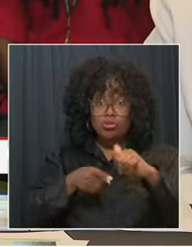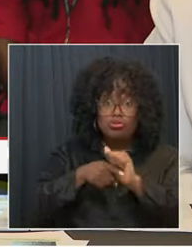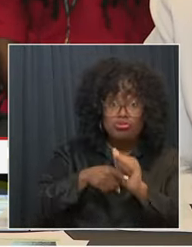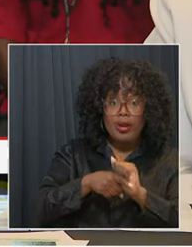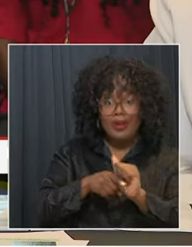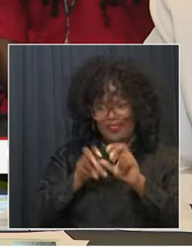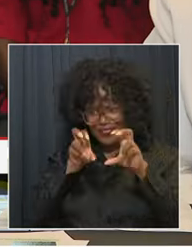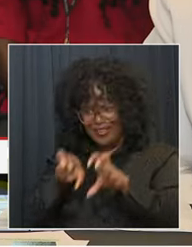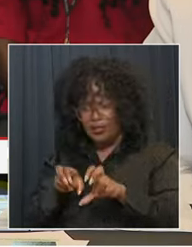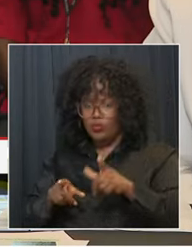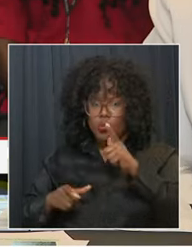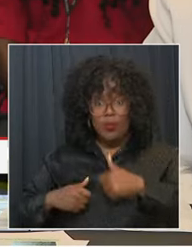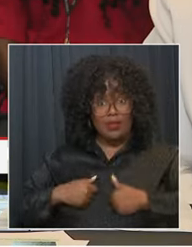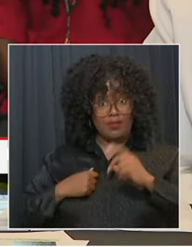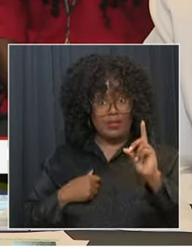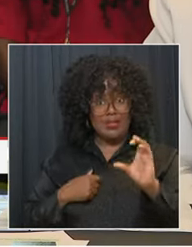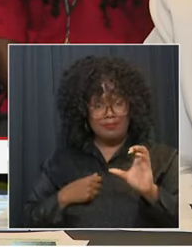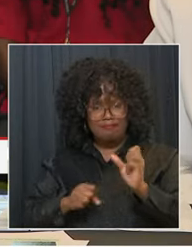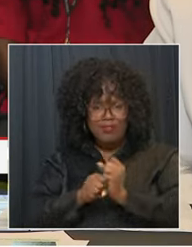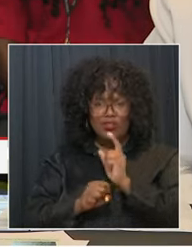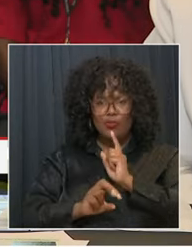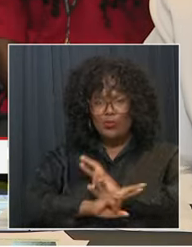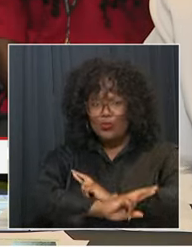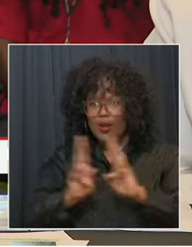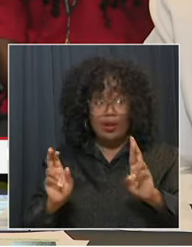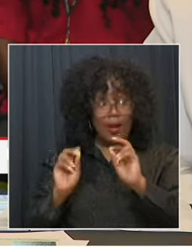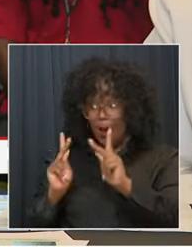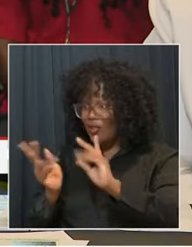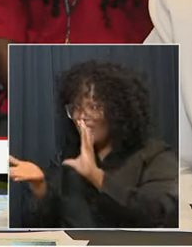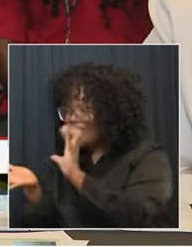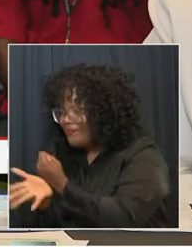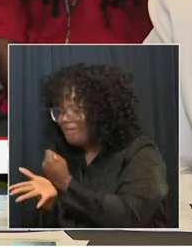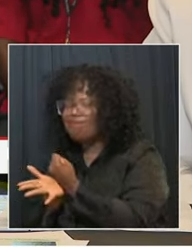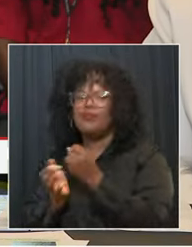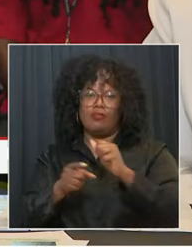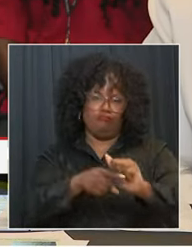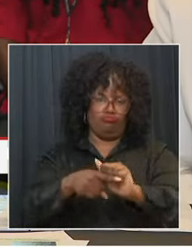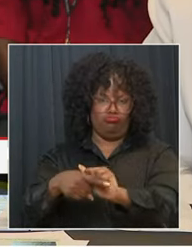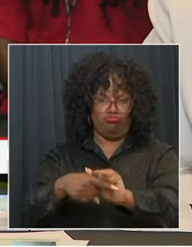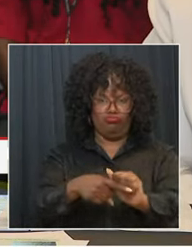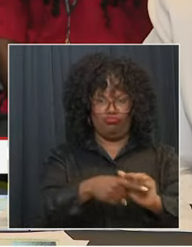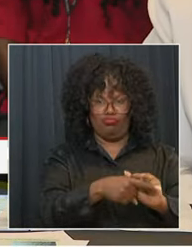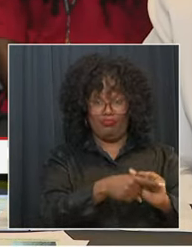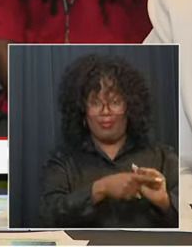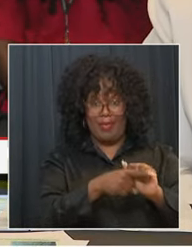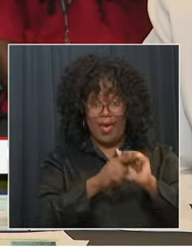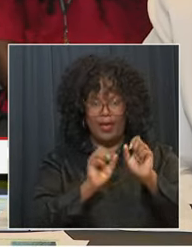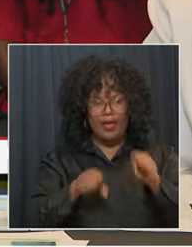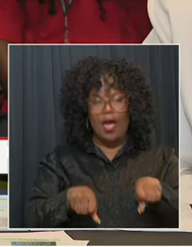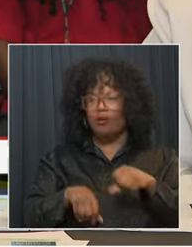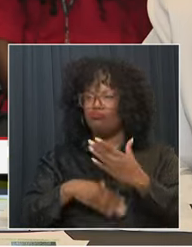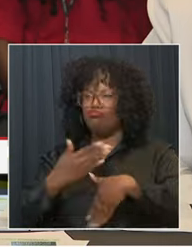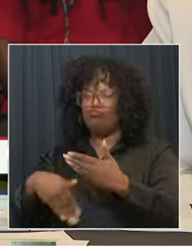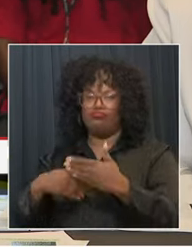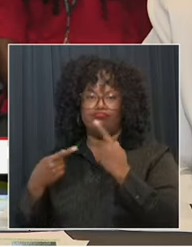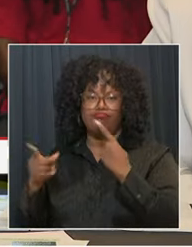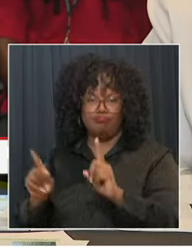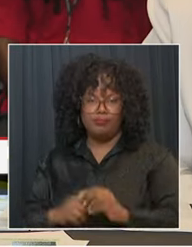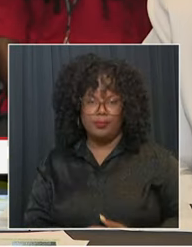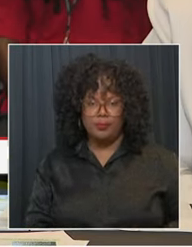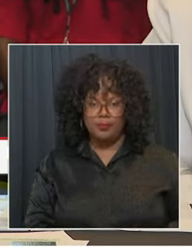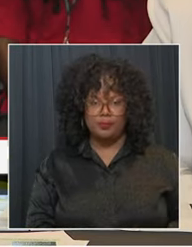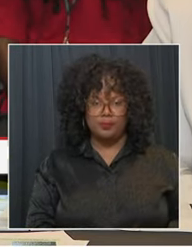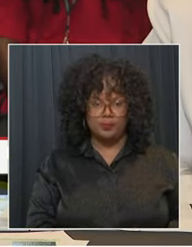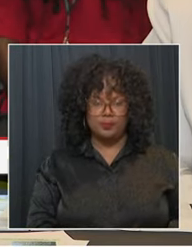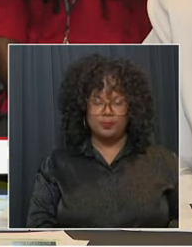match them with opportunities in our city. We have talked about some of the programs